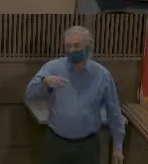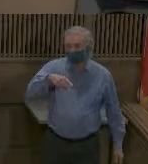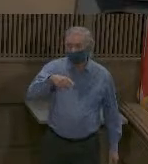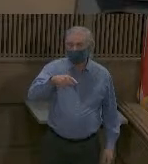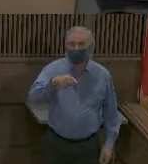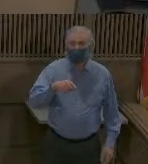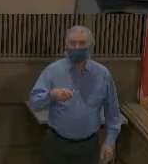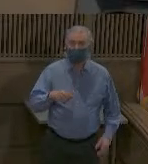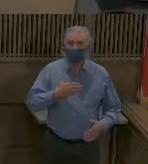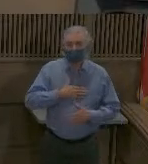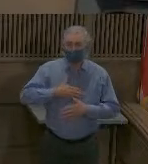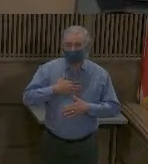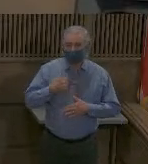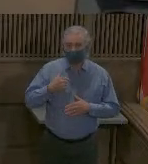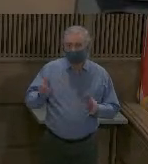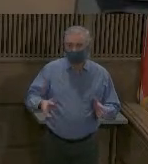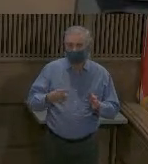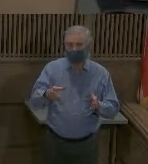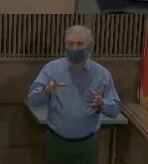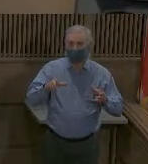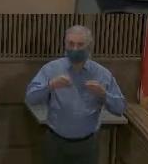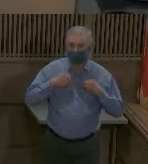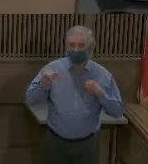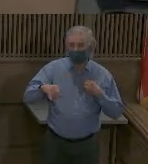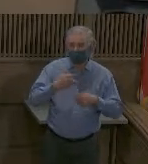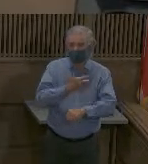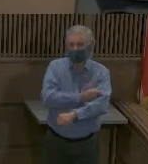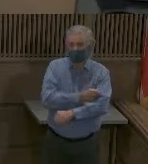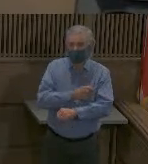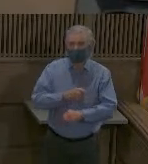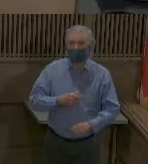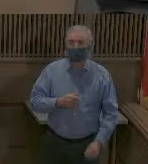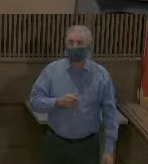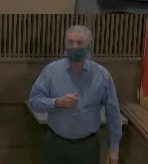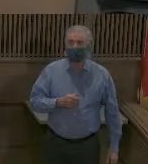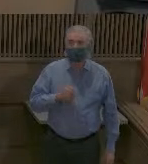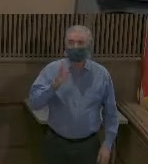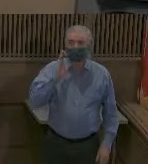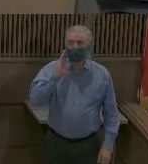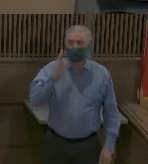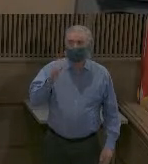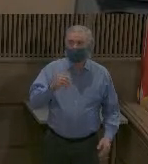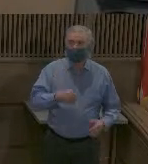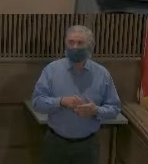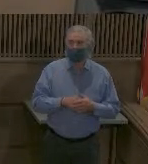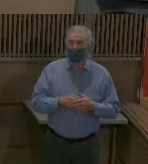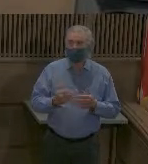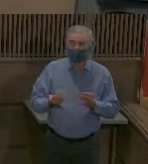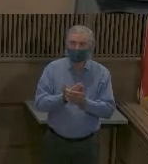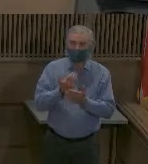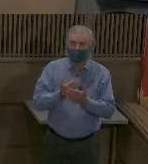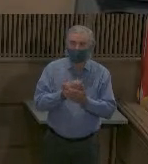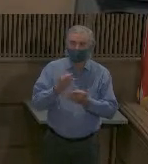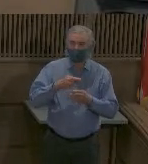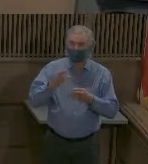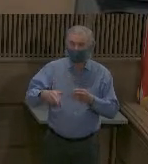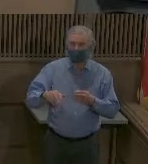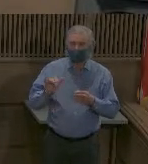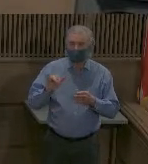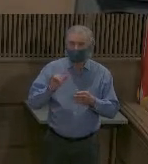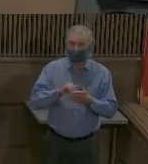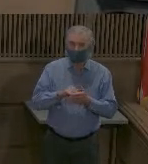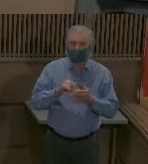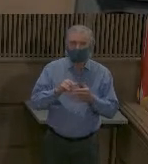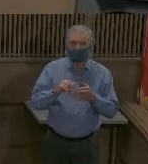to please encourage you to get the vaccine. It's one of the new weapons that we have, and we intend to deploy it as